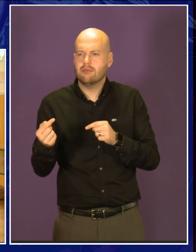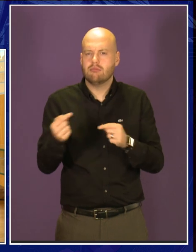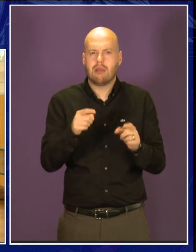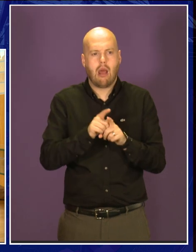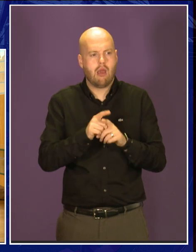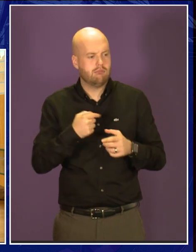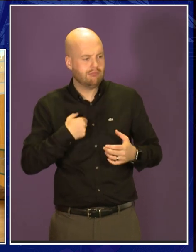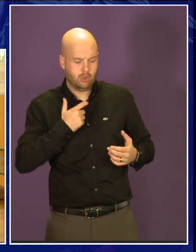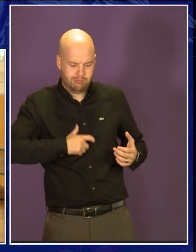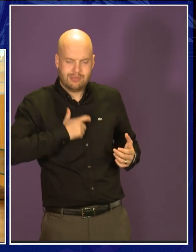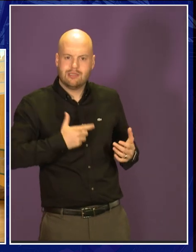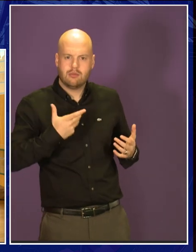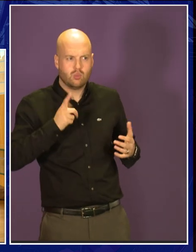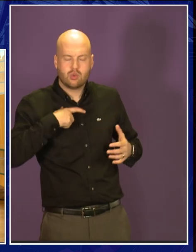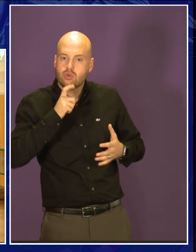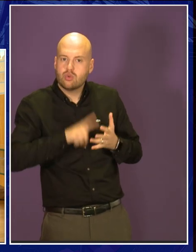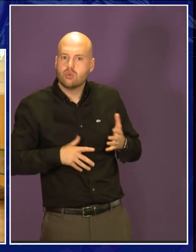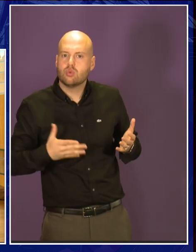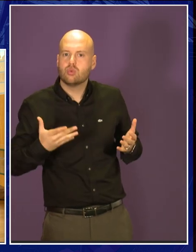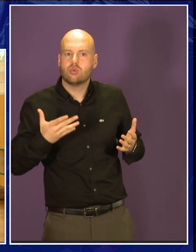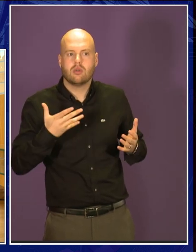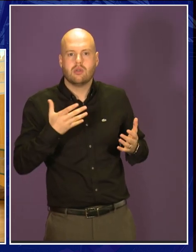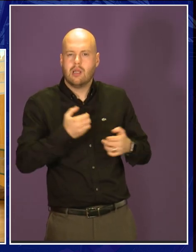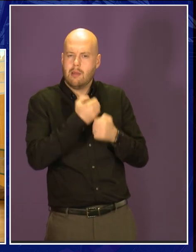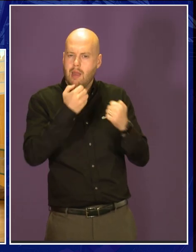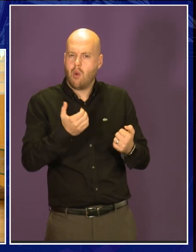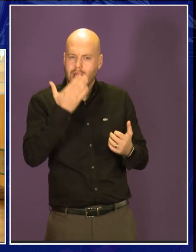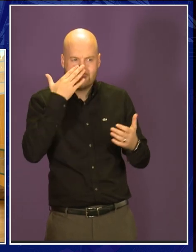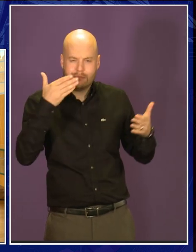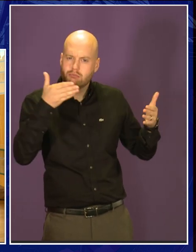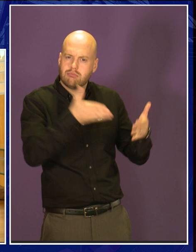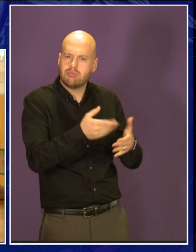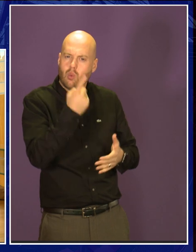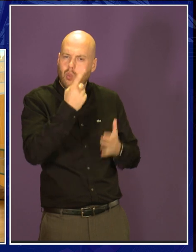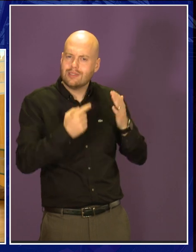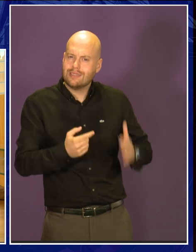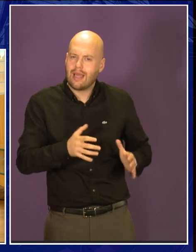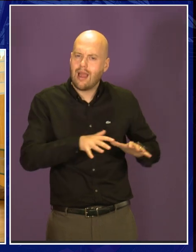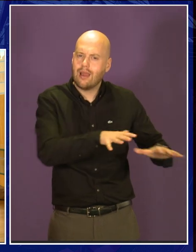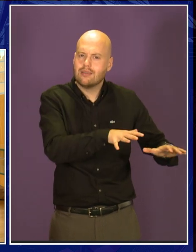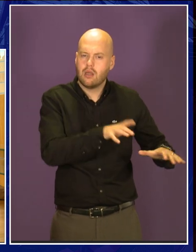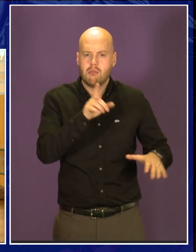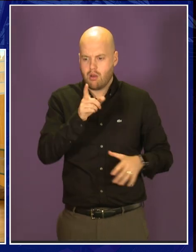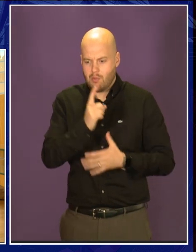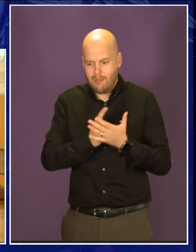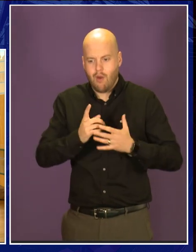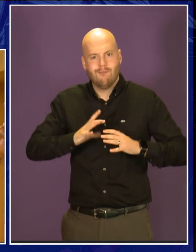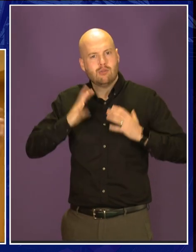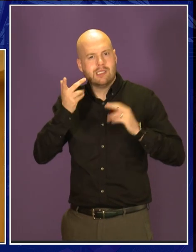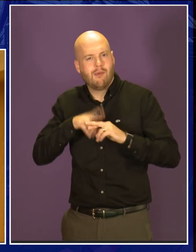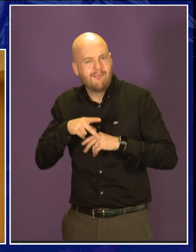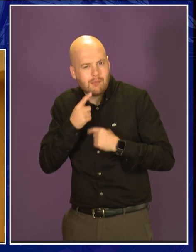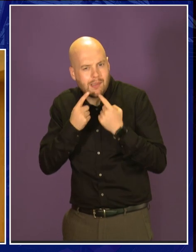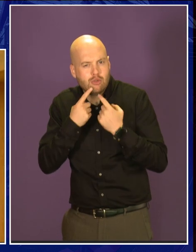do? This huge power being concentrated on one side, and this other side, a distribution of freedom of information going